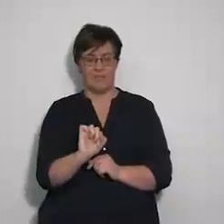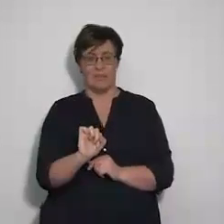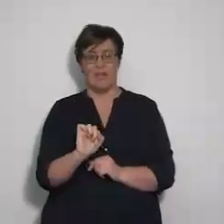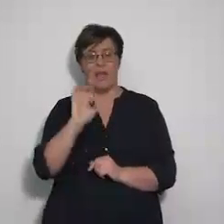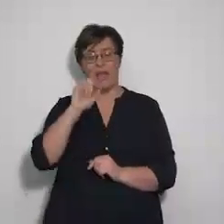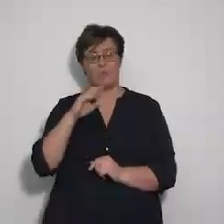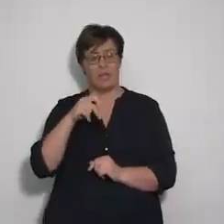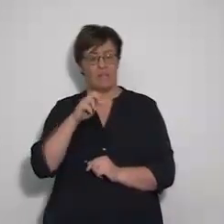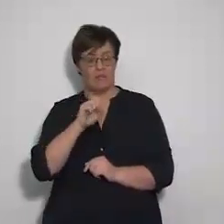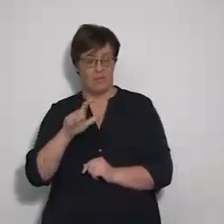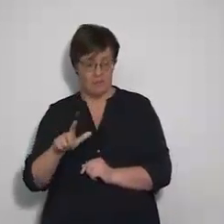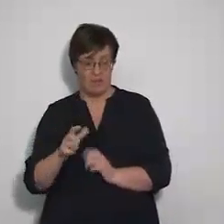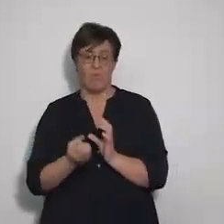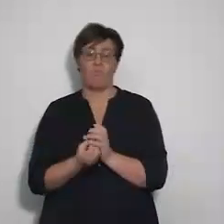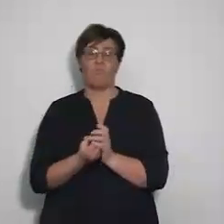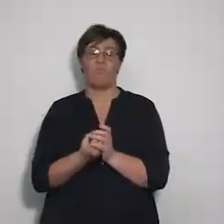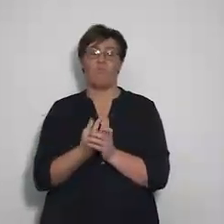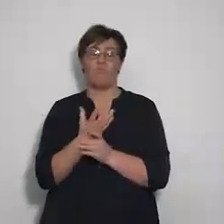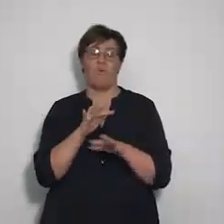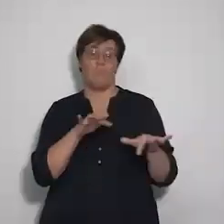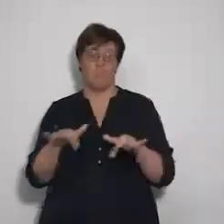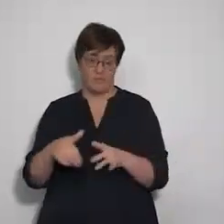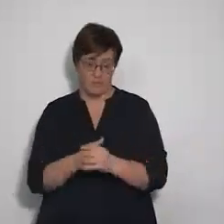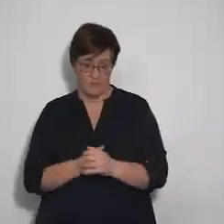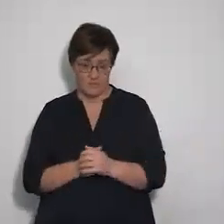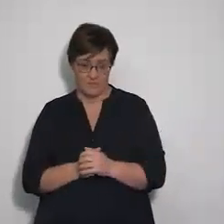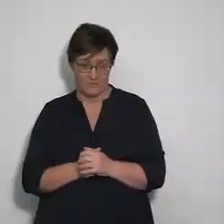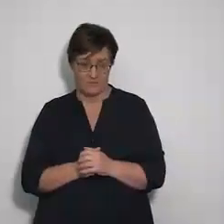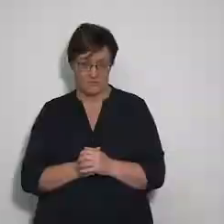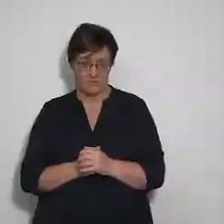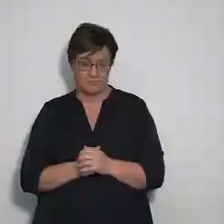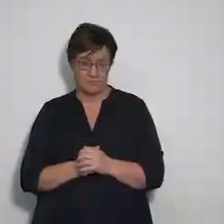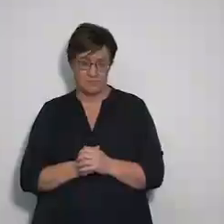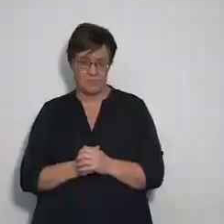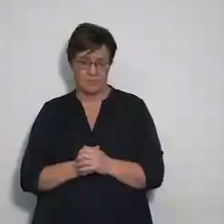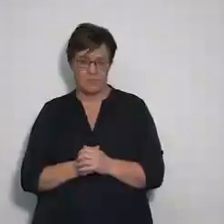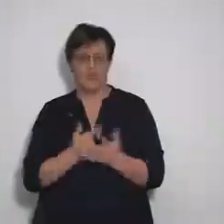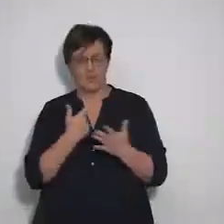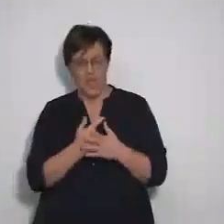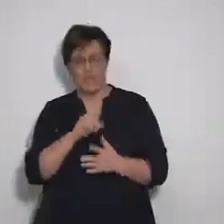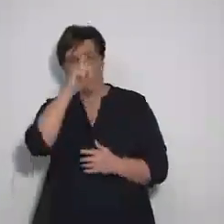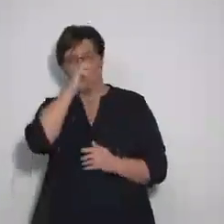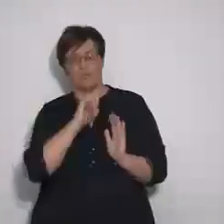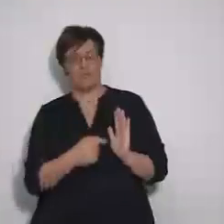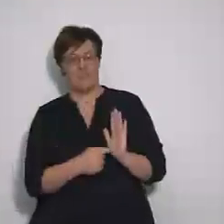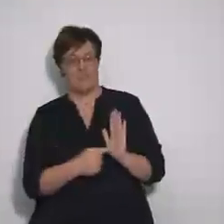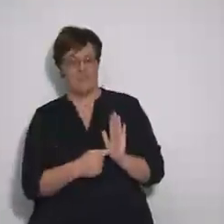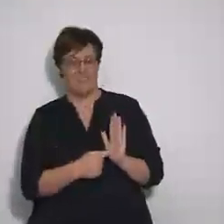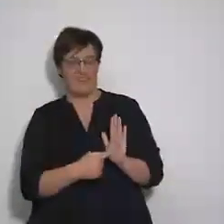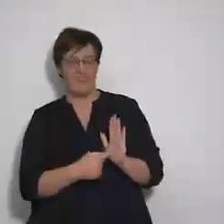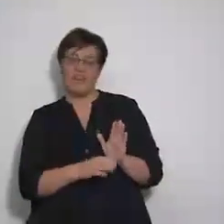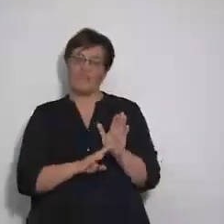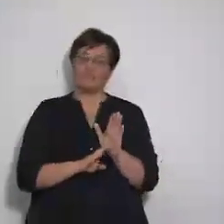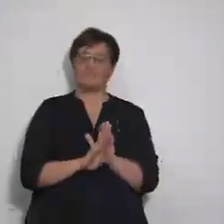of an exponentially growing population. Now you've got a picture